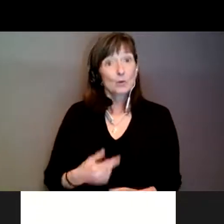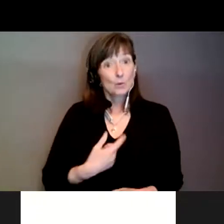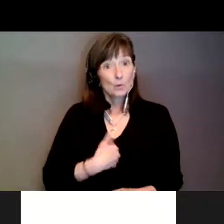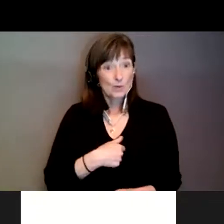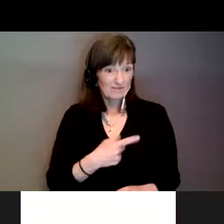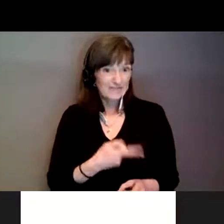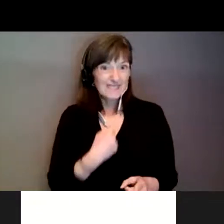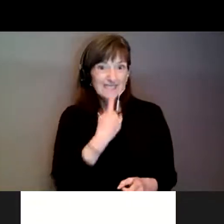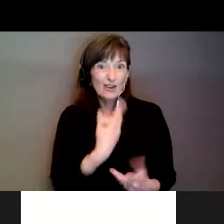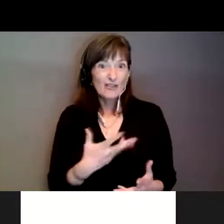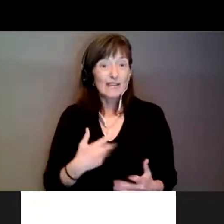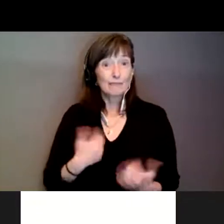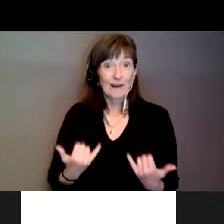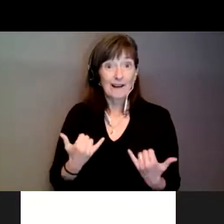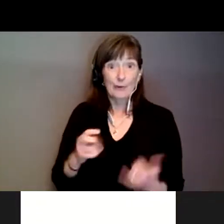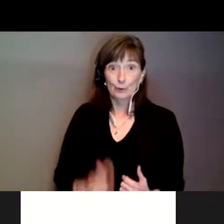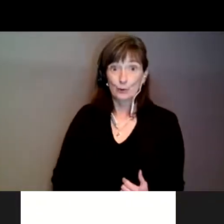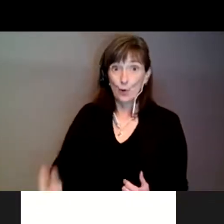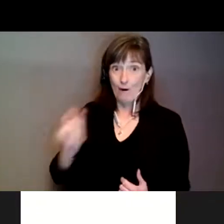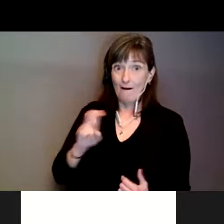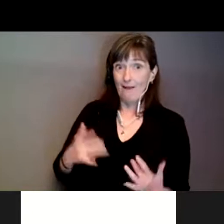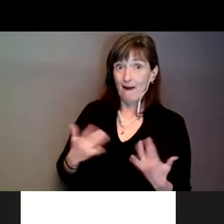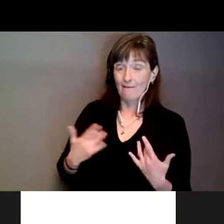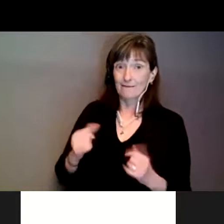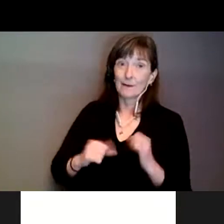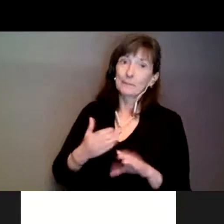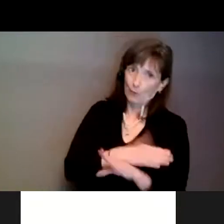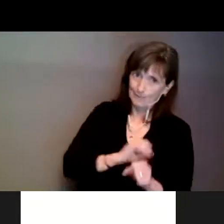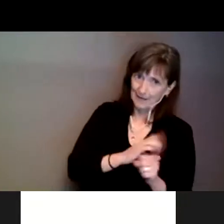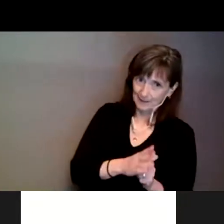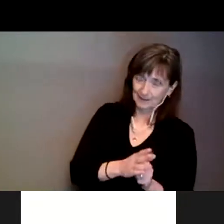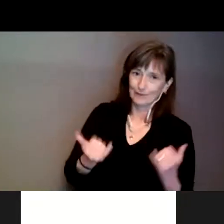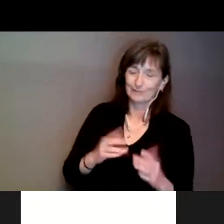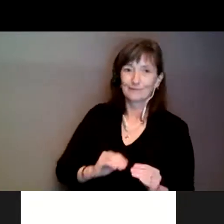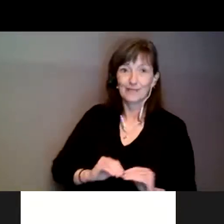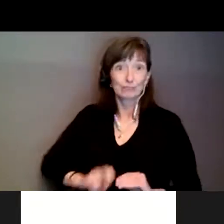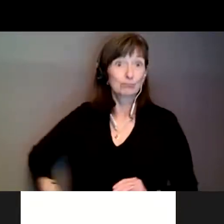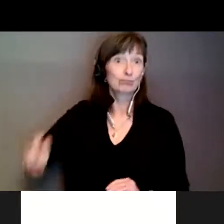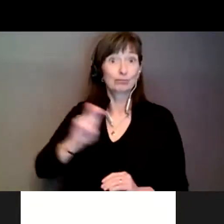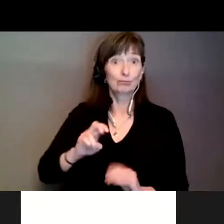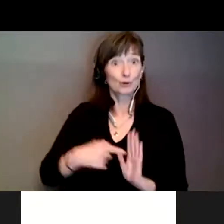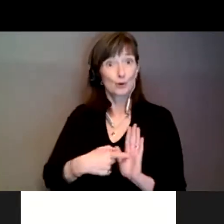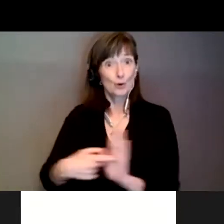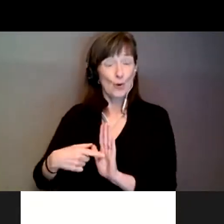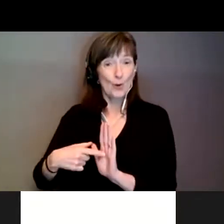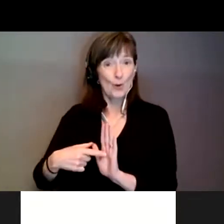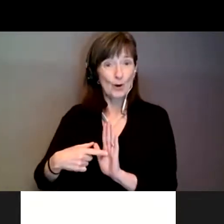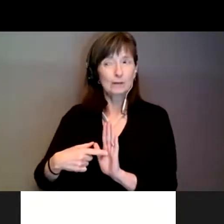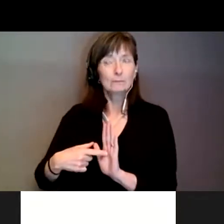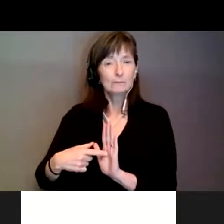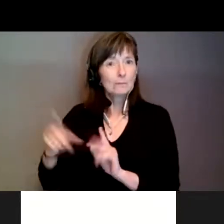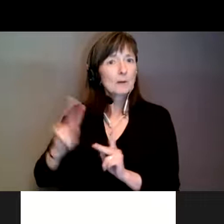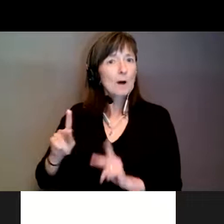You Cannot Throw Your Granny Off a Bus before the pandemic. And it was really having an impact. People